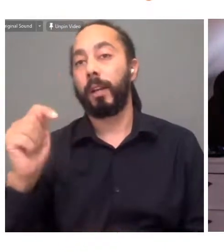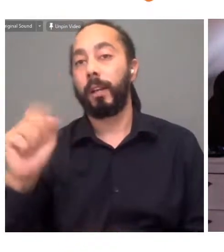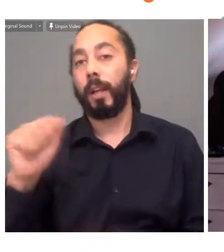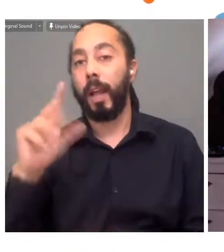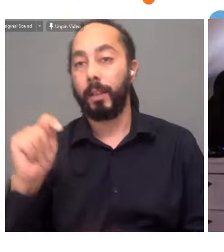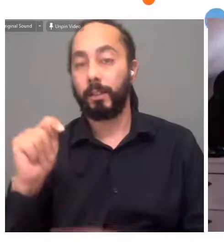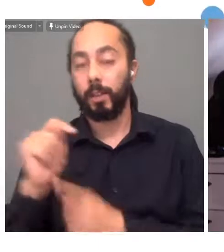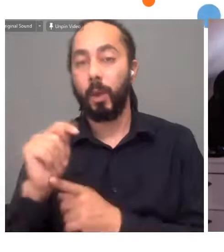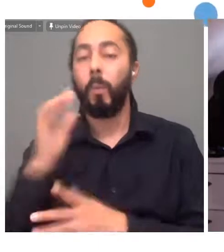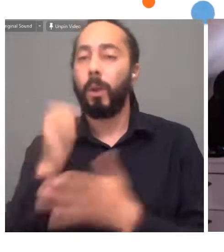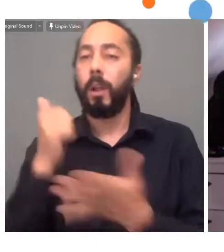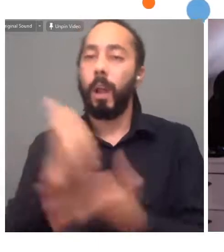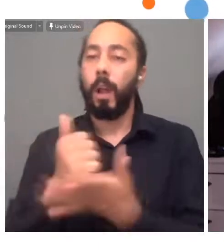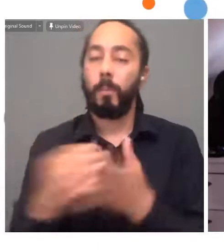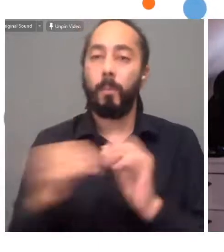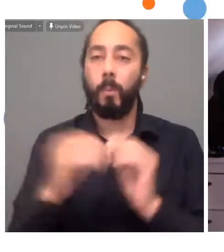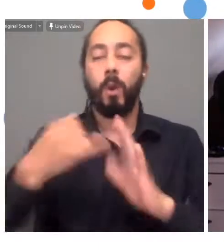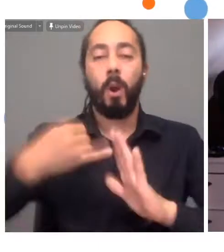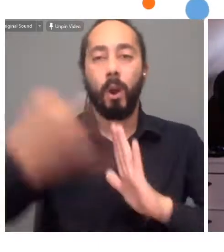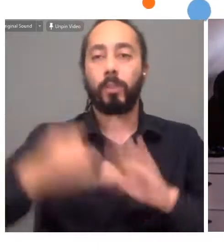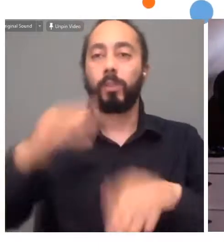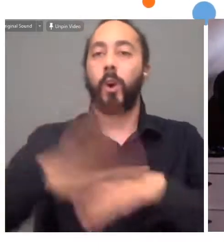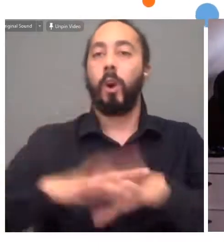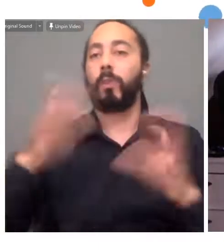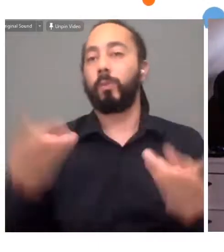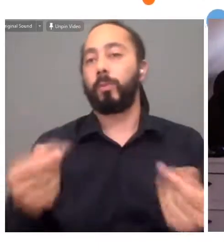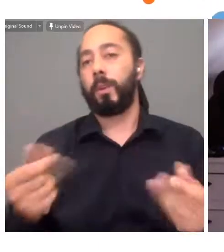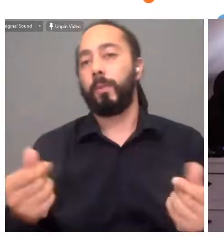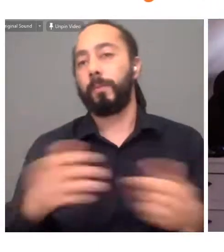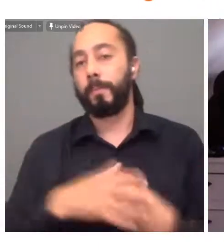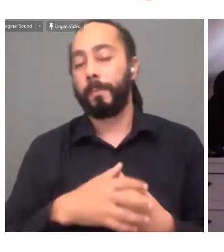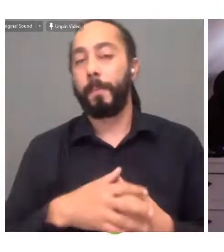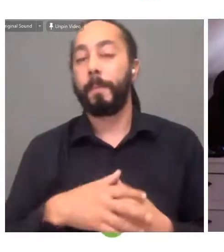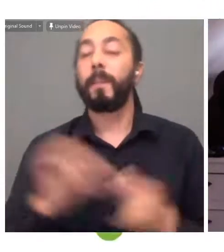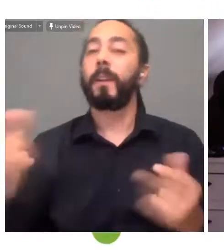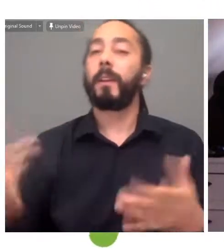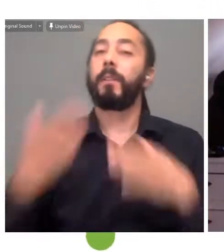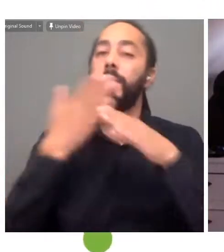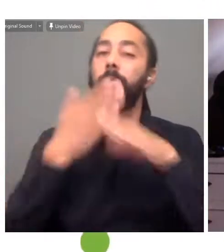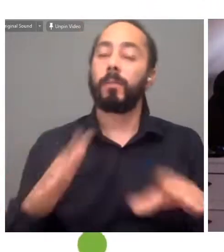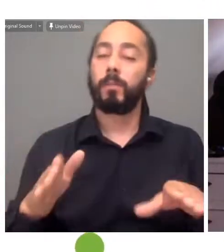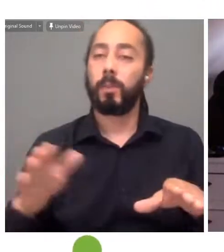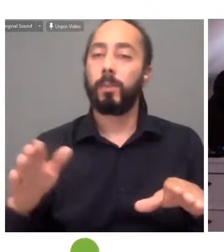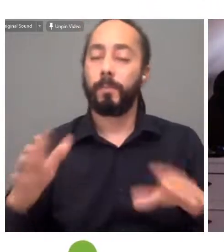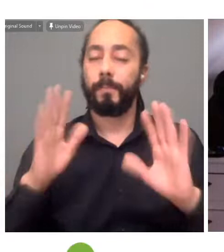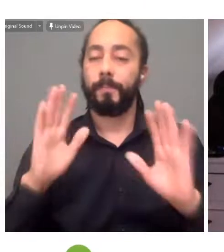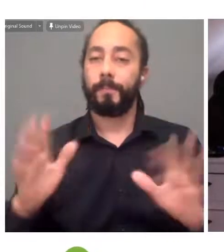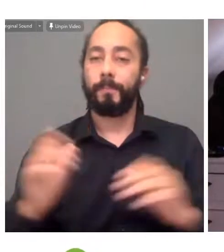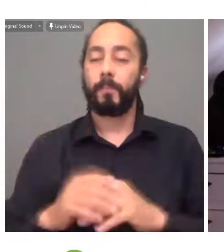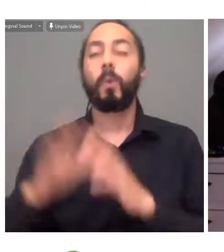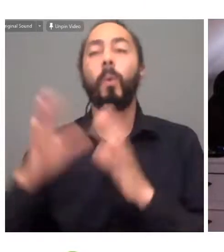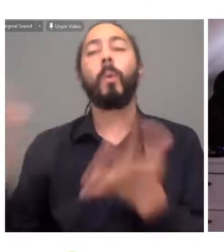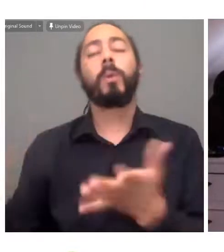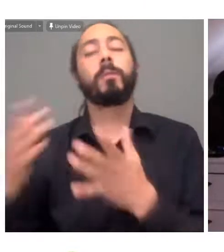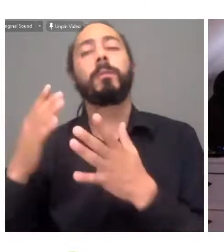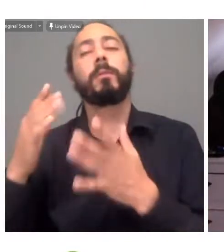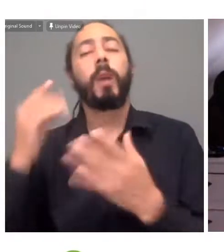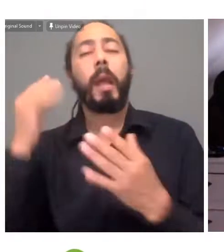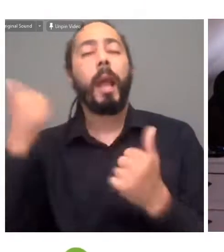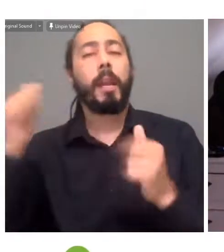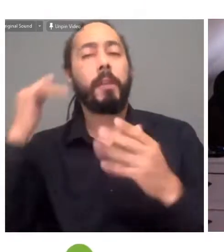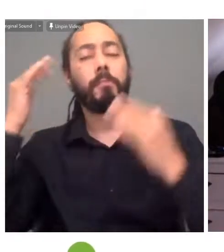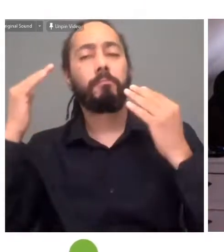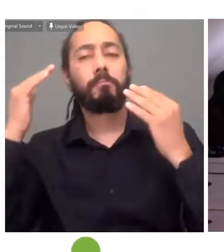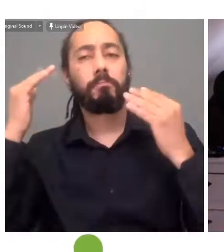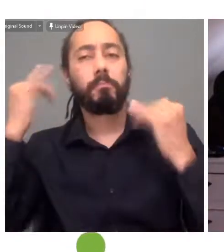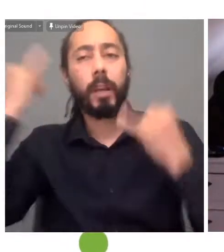So maybe let's break it up into two areas. What thoughts are there on streamlining the grant application process, which would